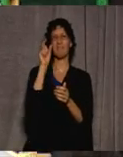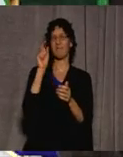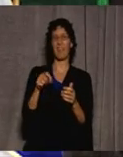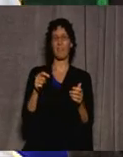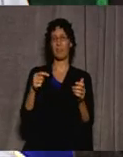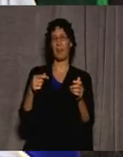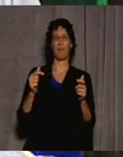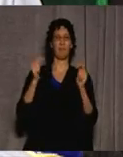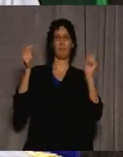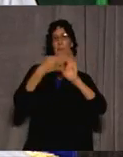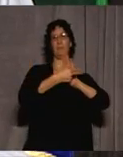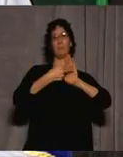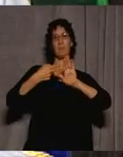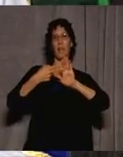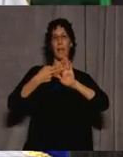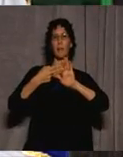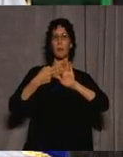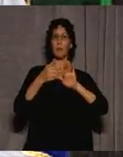to be a leader.